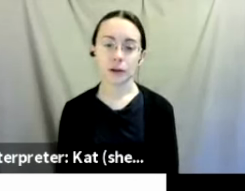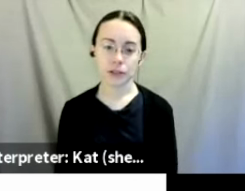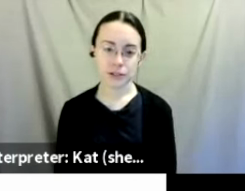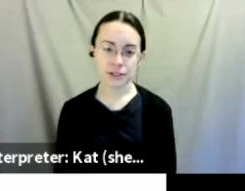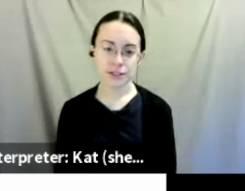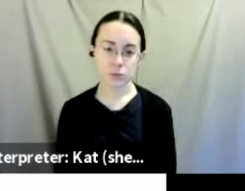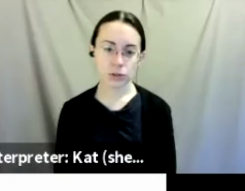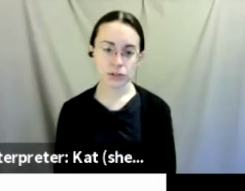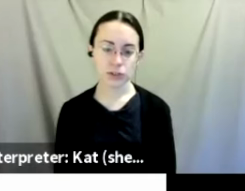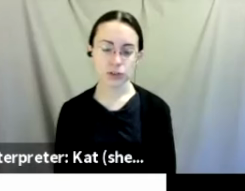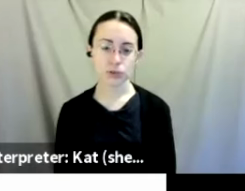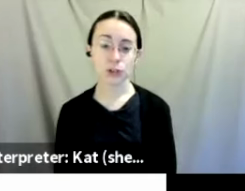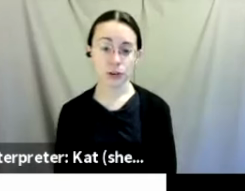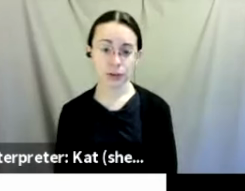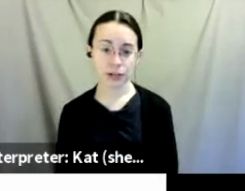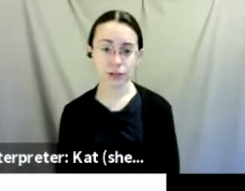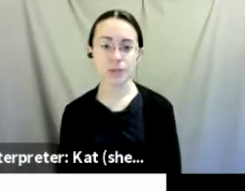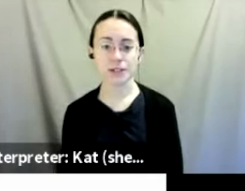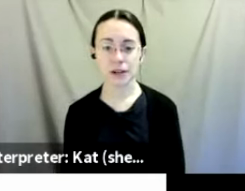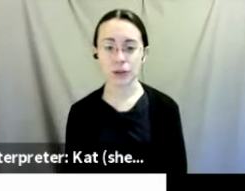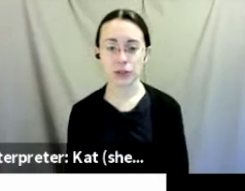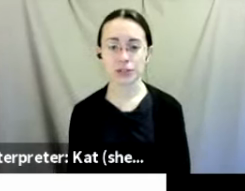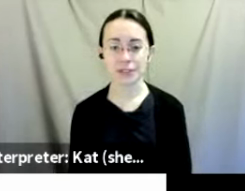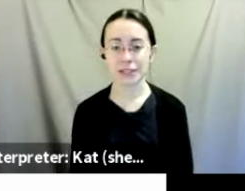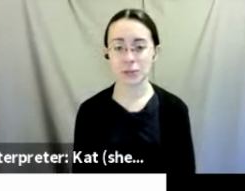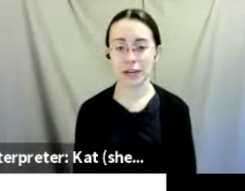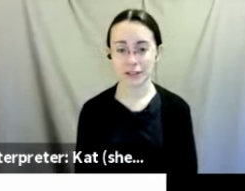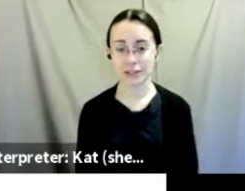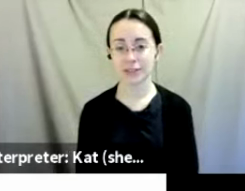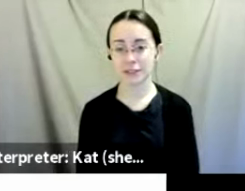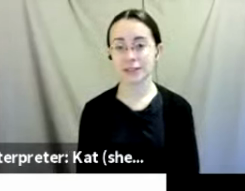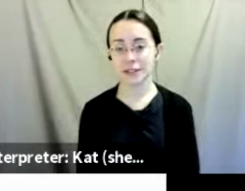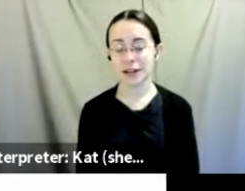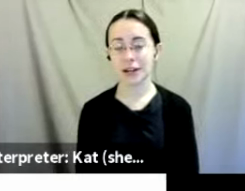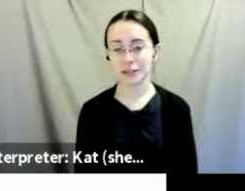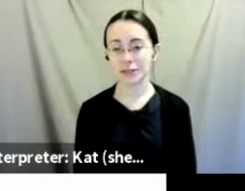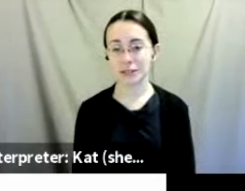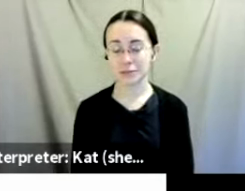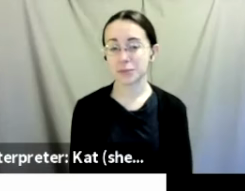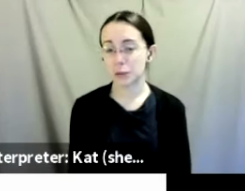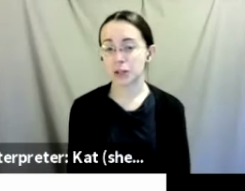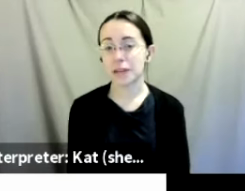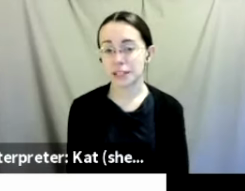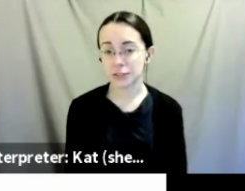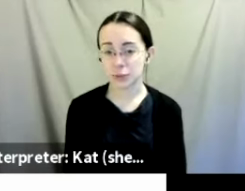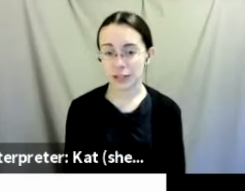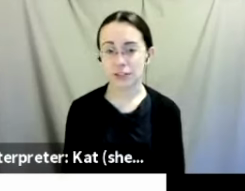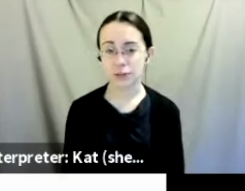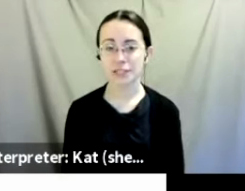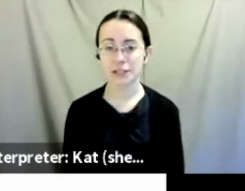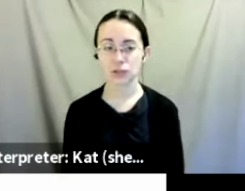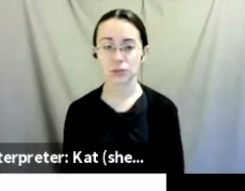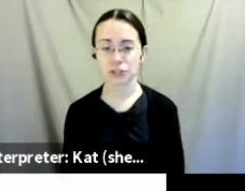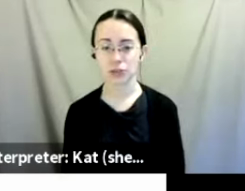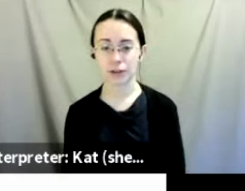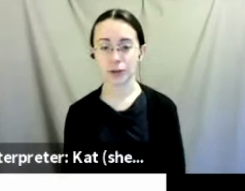Now, health literacy is important to start with here because health literacy impacts people in many different ways. There are